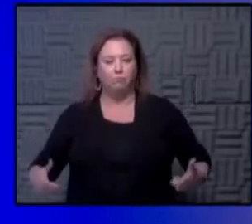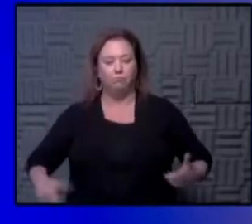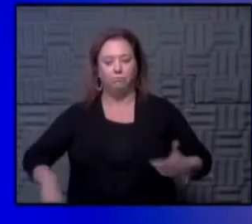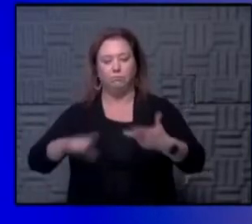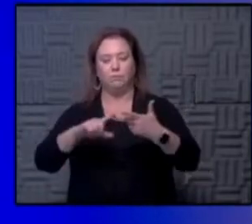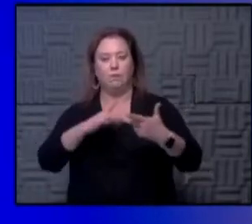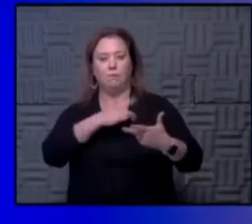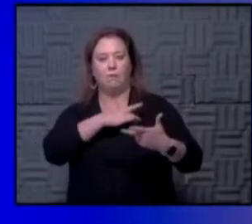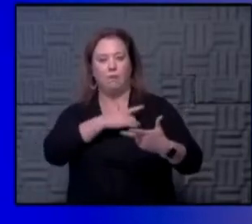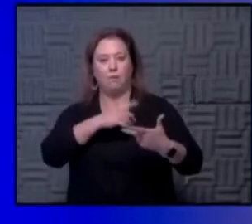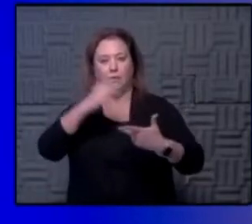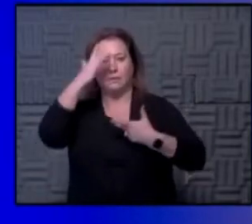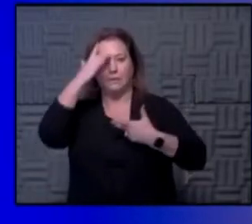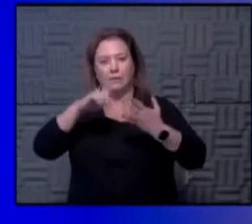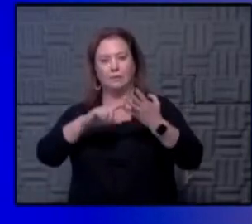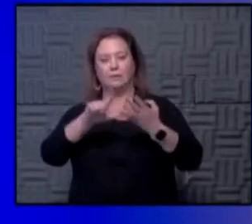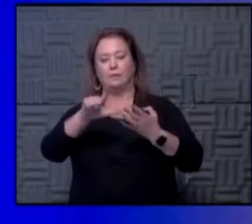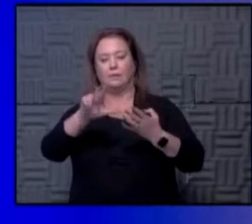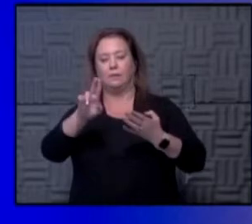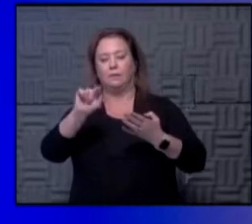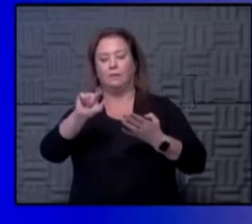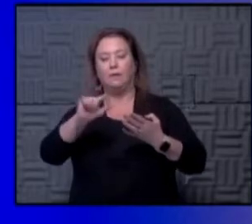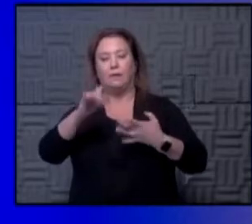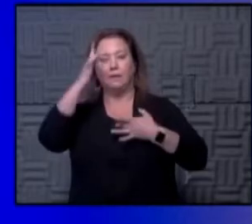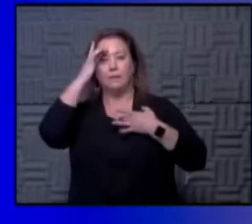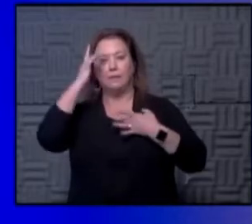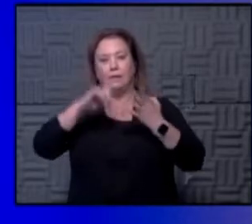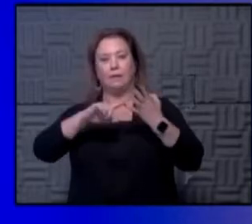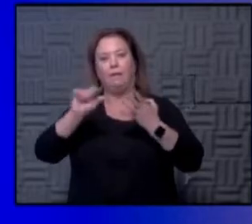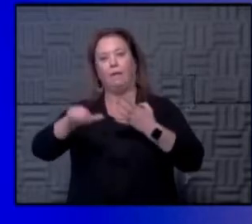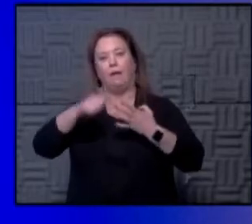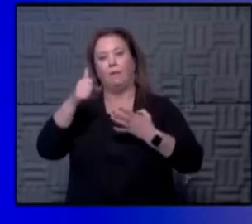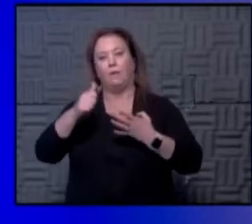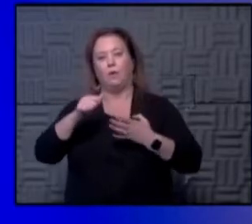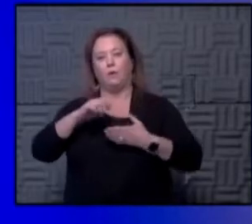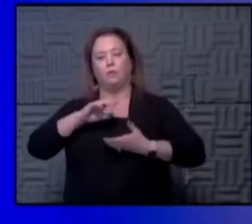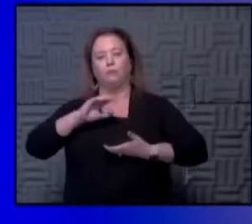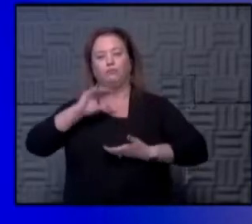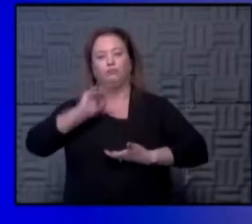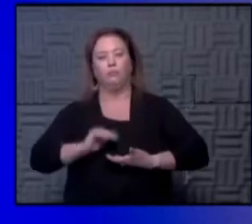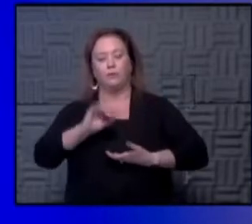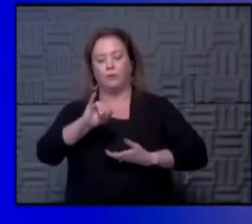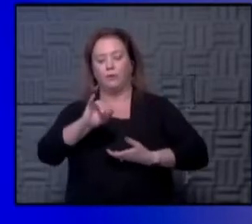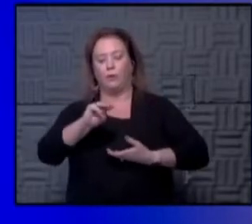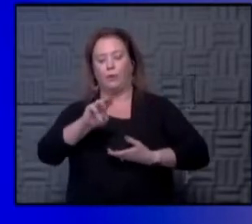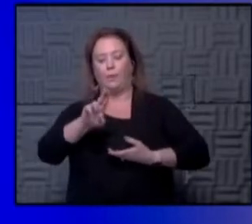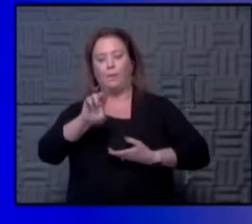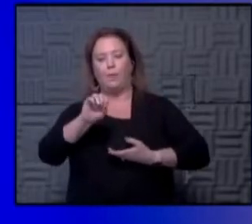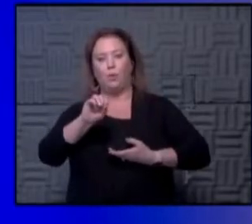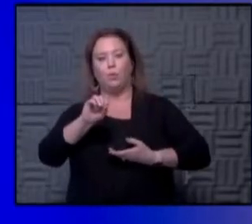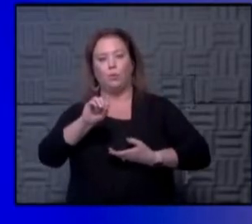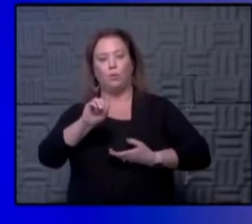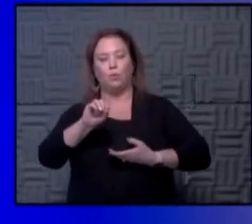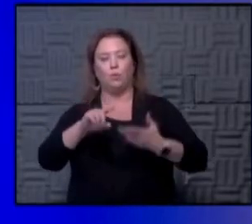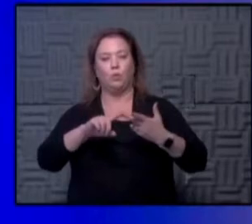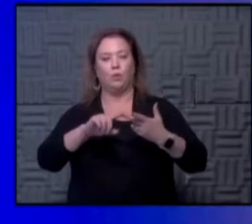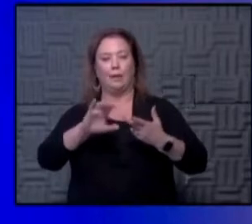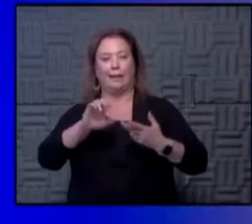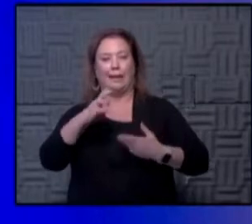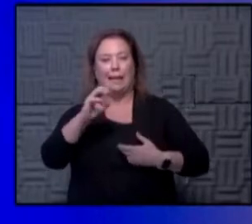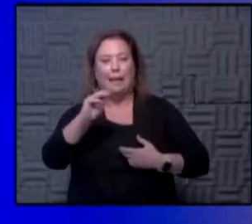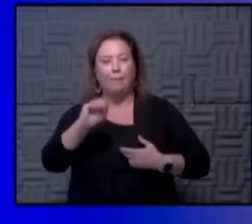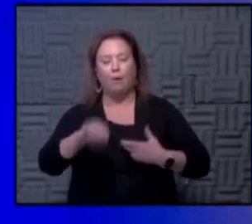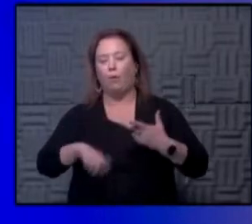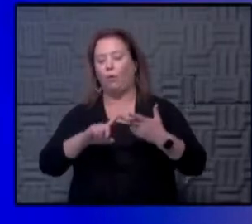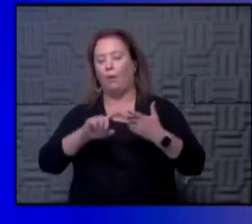pressure, coronary artery disease, lung disease, and other immunosuppressing conditions, whether it's chemotherapy or bone marrow transplant or